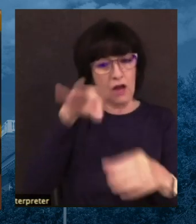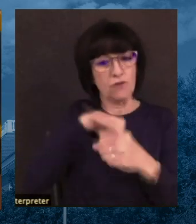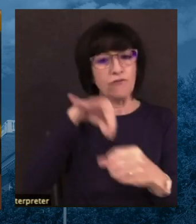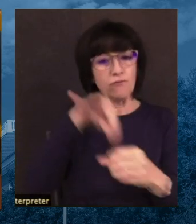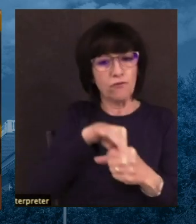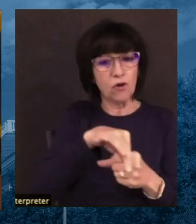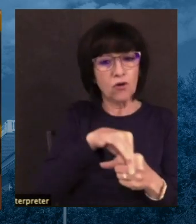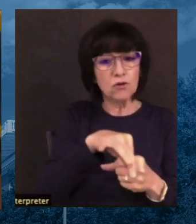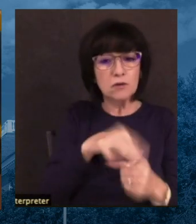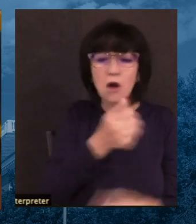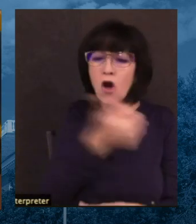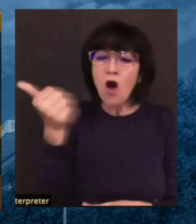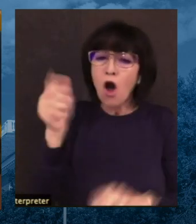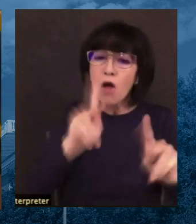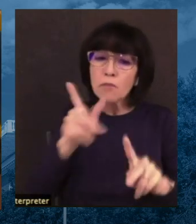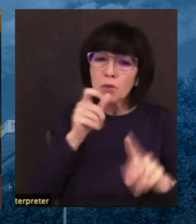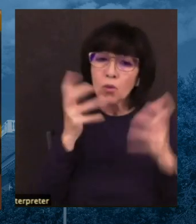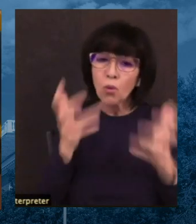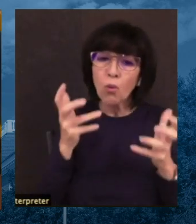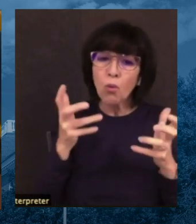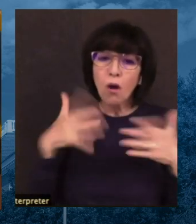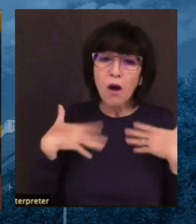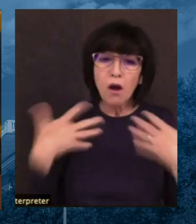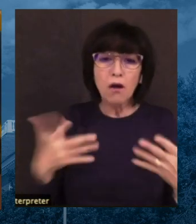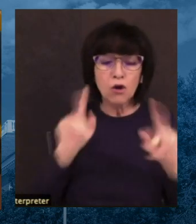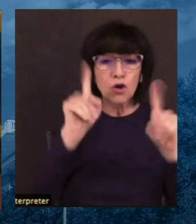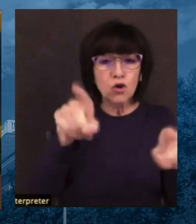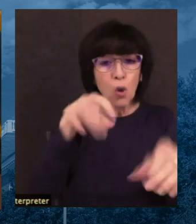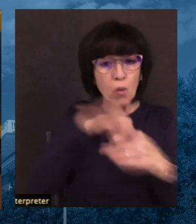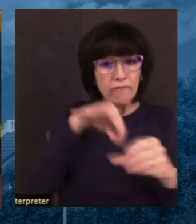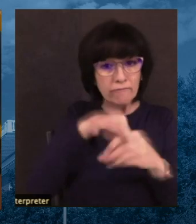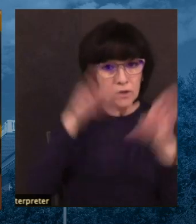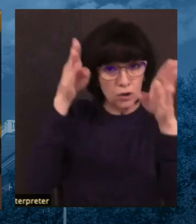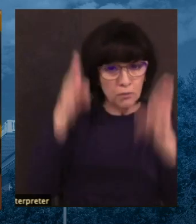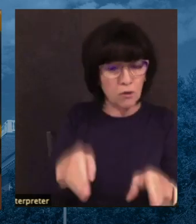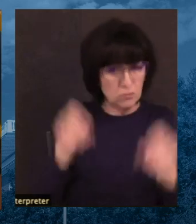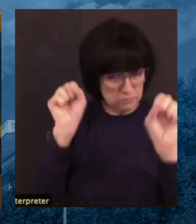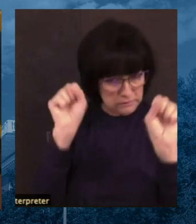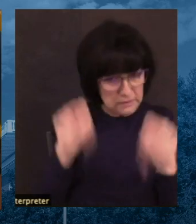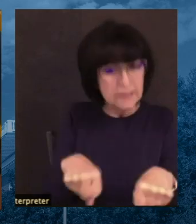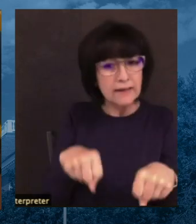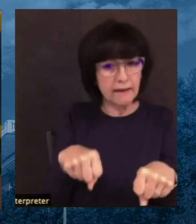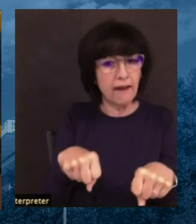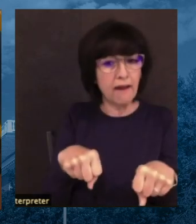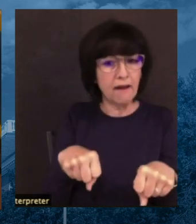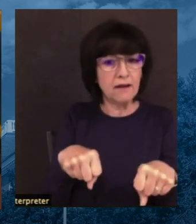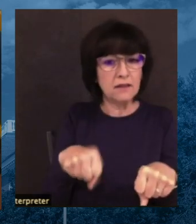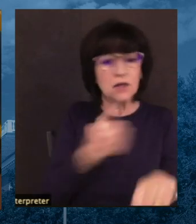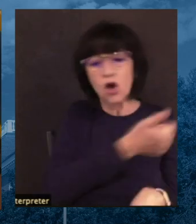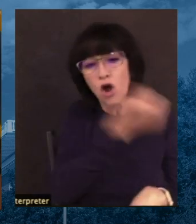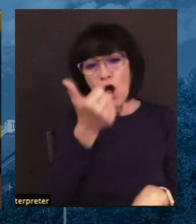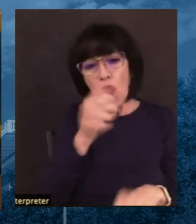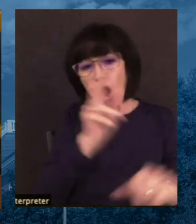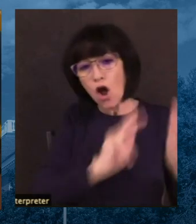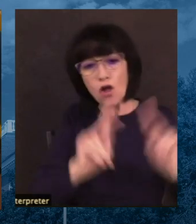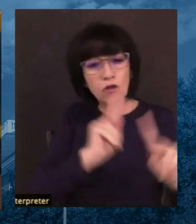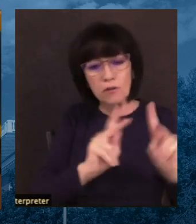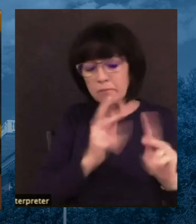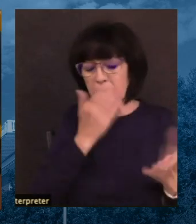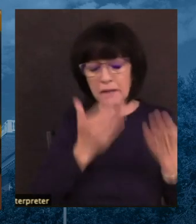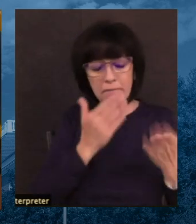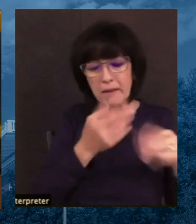are still welcome to do so. I've heard sometimes people are concerned they can't go out and vote at a location, but this is